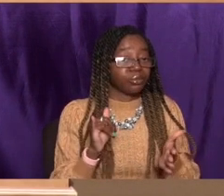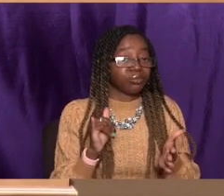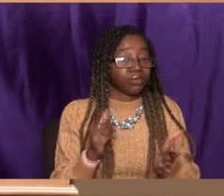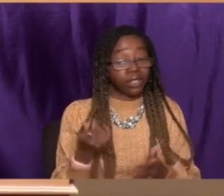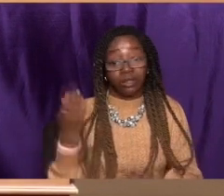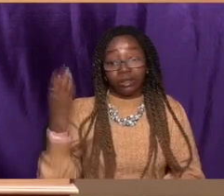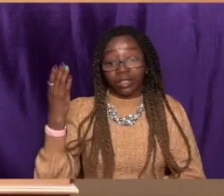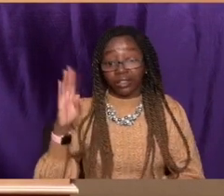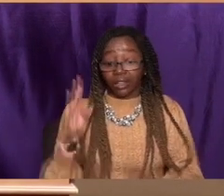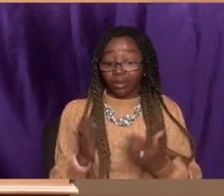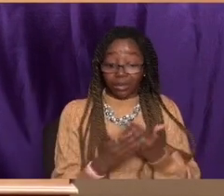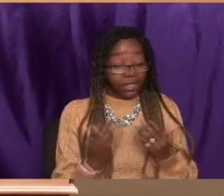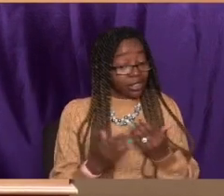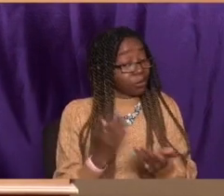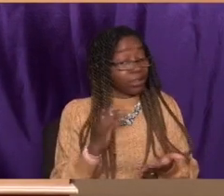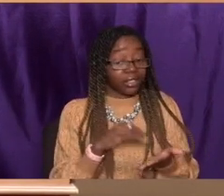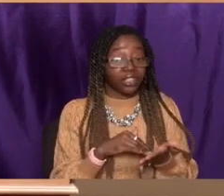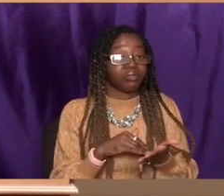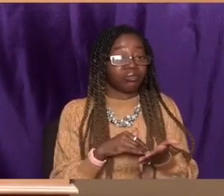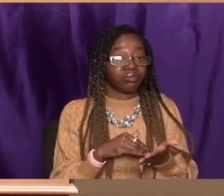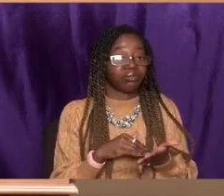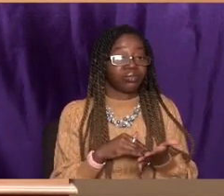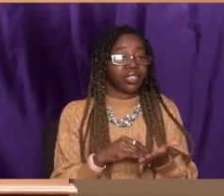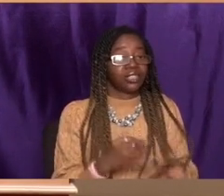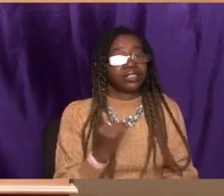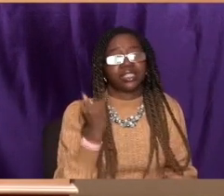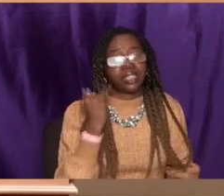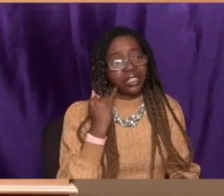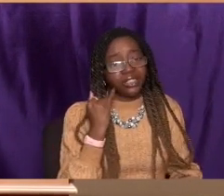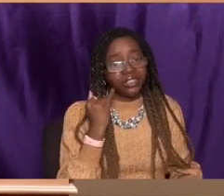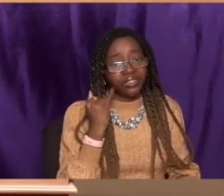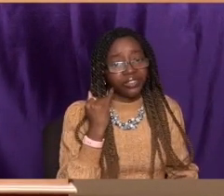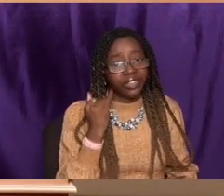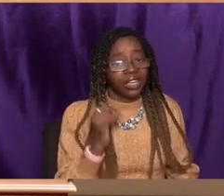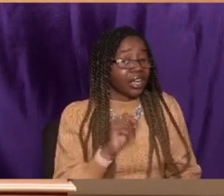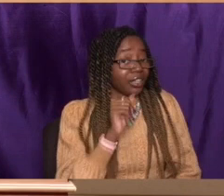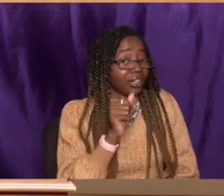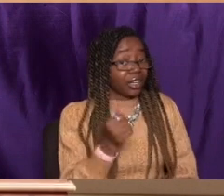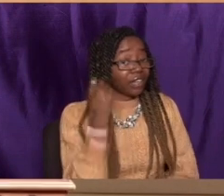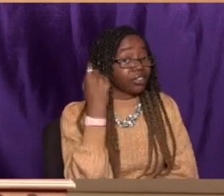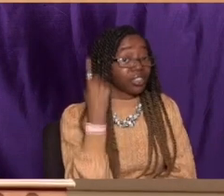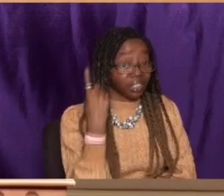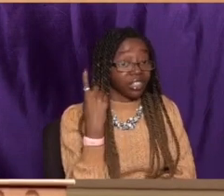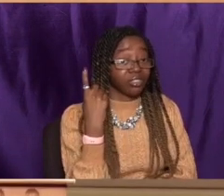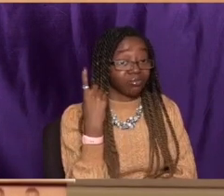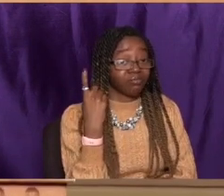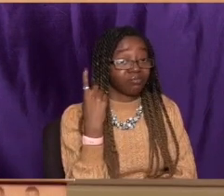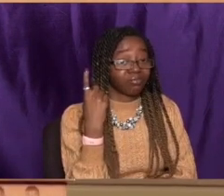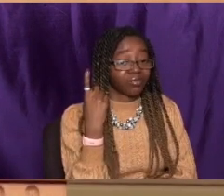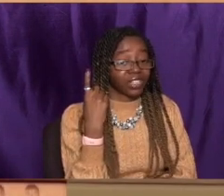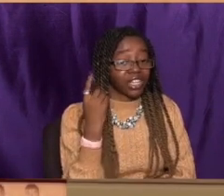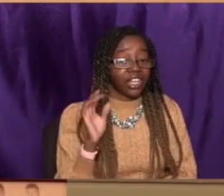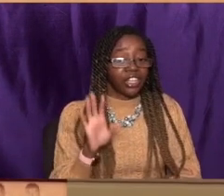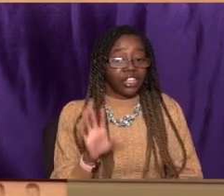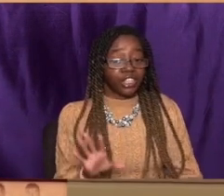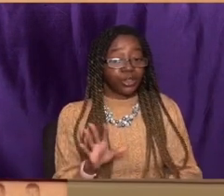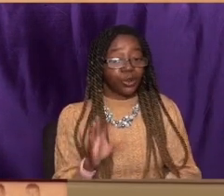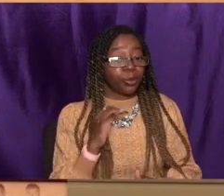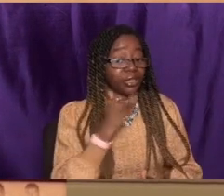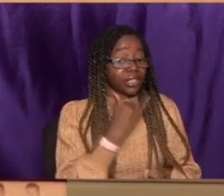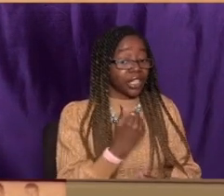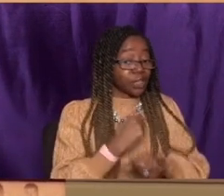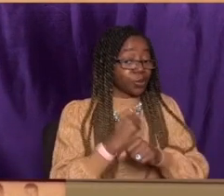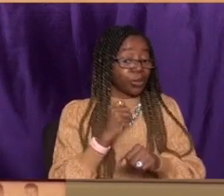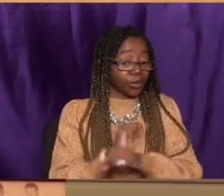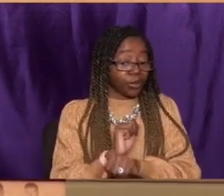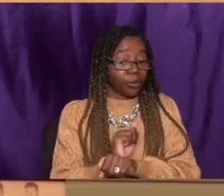Let God being simple again. It's as if I didn't understand that you're clumsy with words. I'm